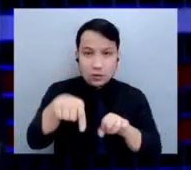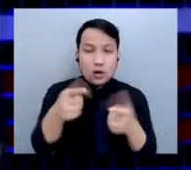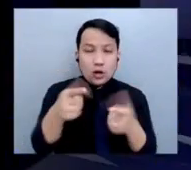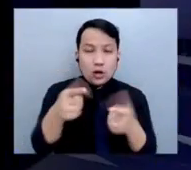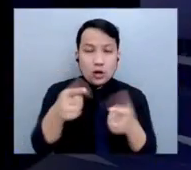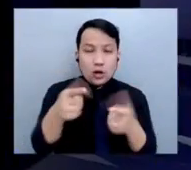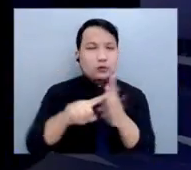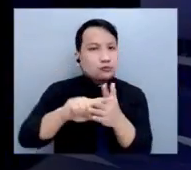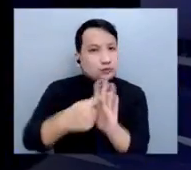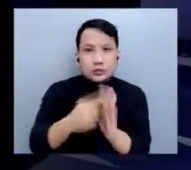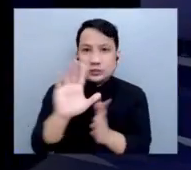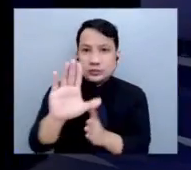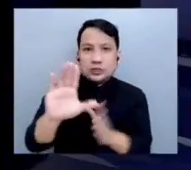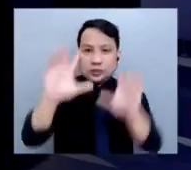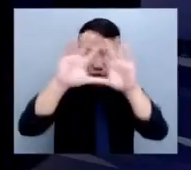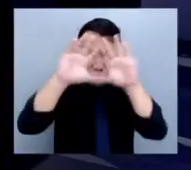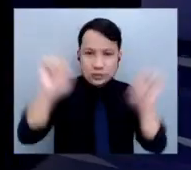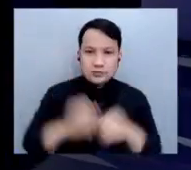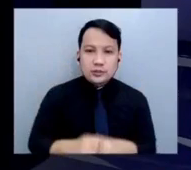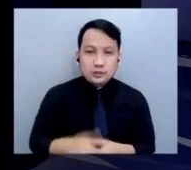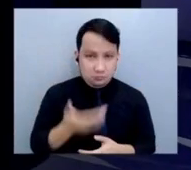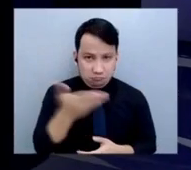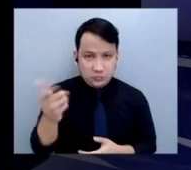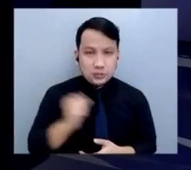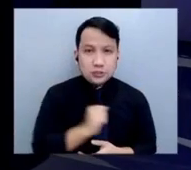hit the ground running? Sa Turping.